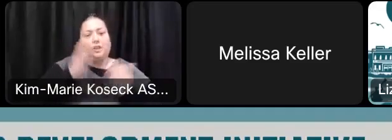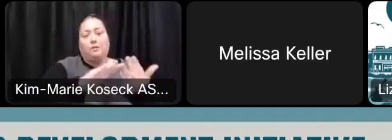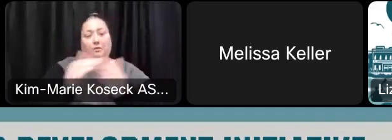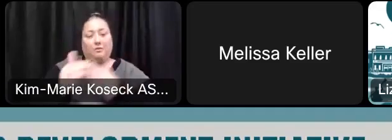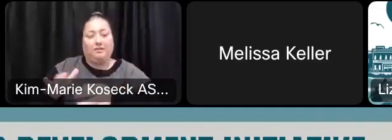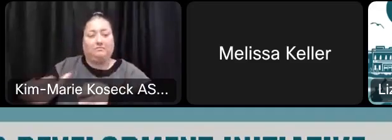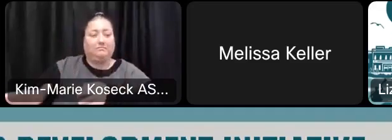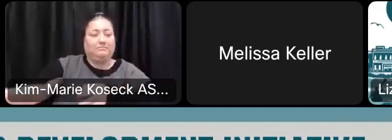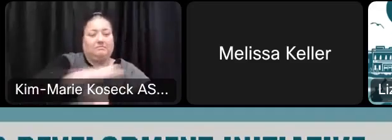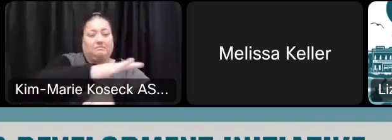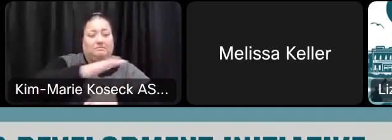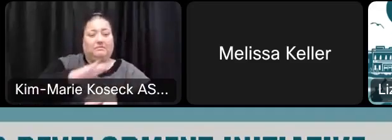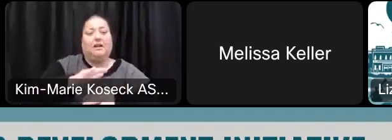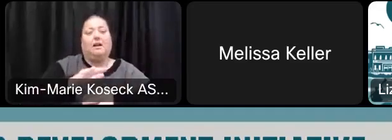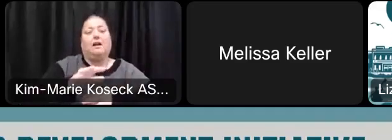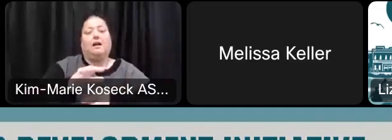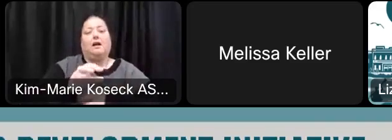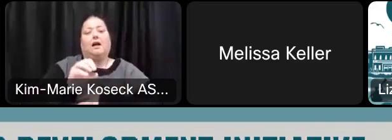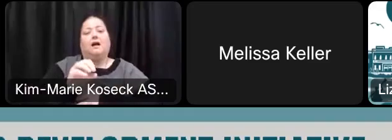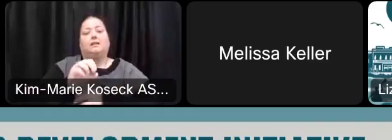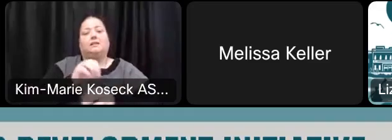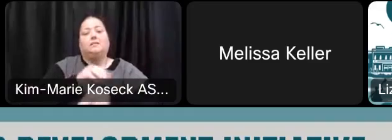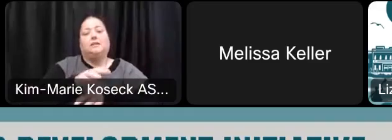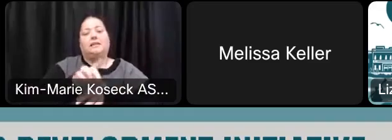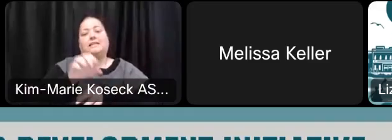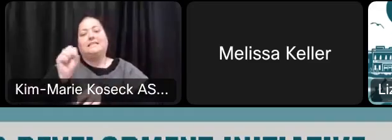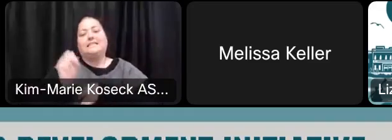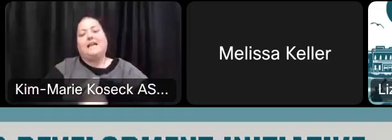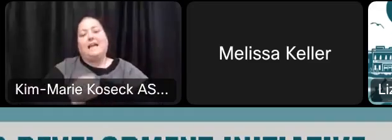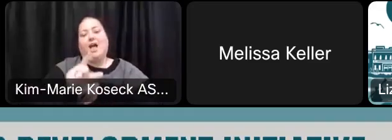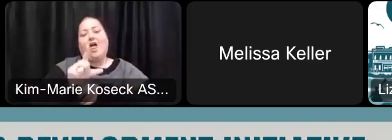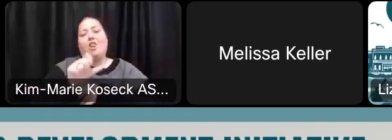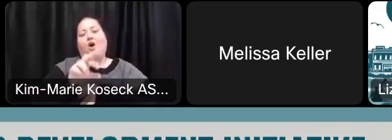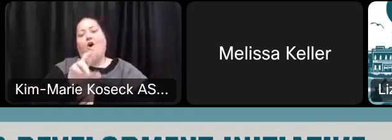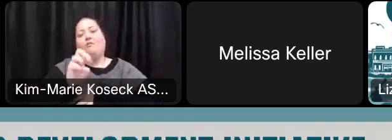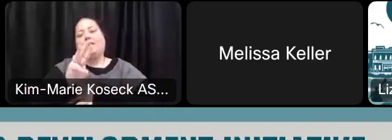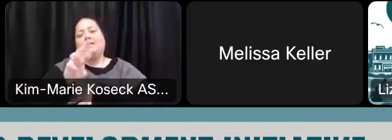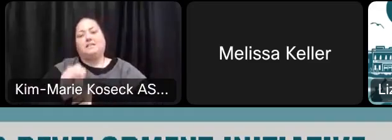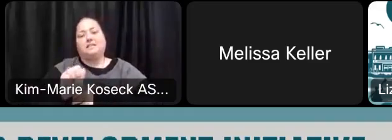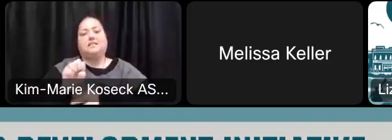Lake Ontario, but they also include the St. Lawrence River region. Next slide, please.